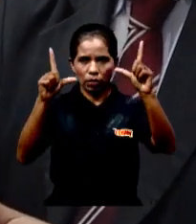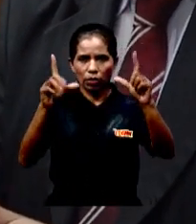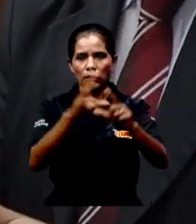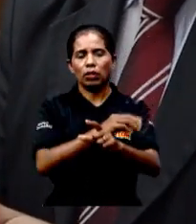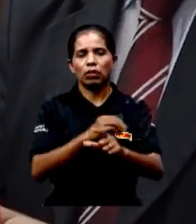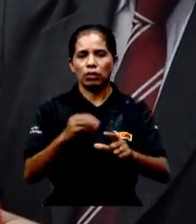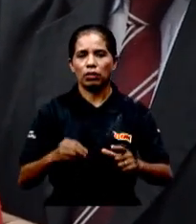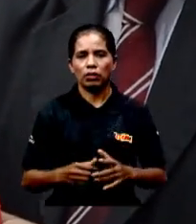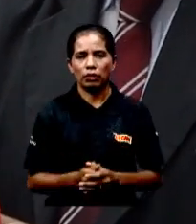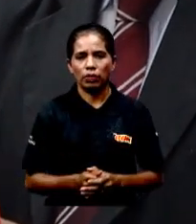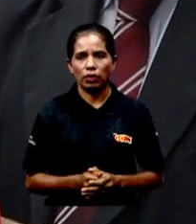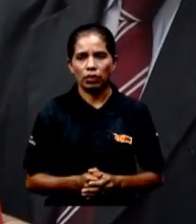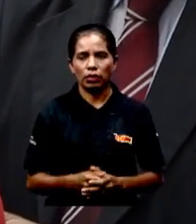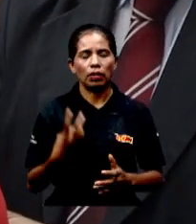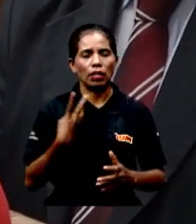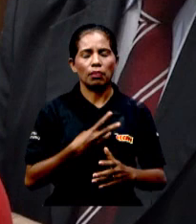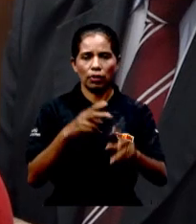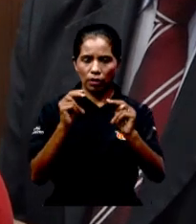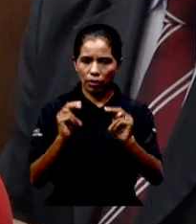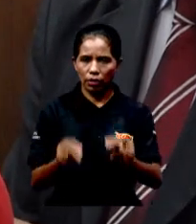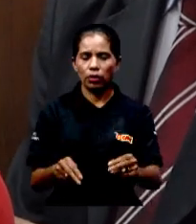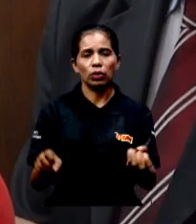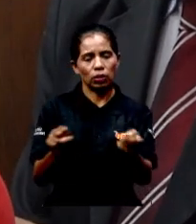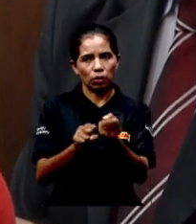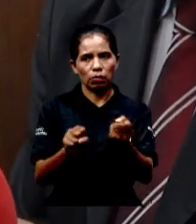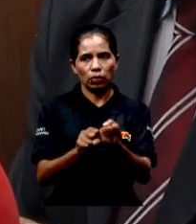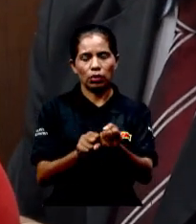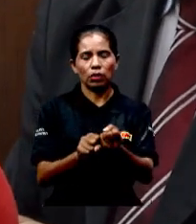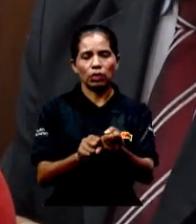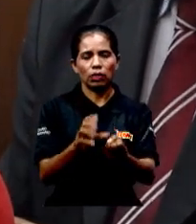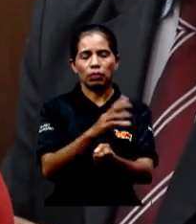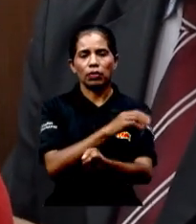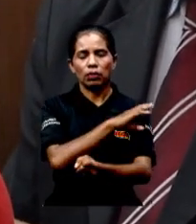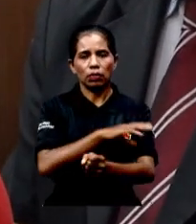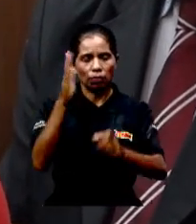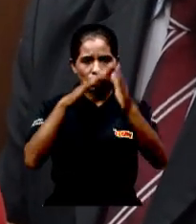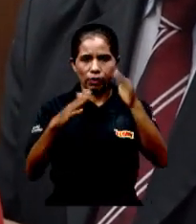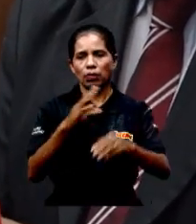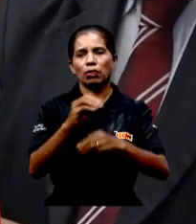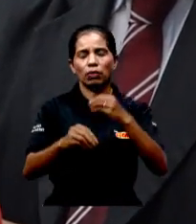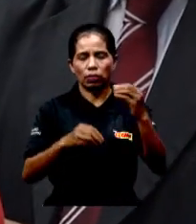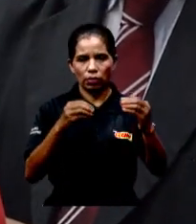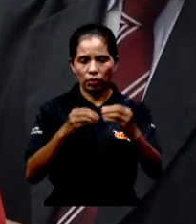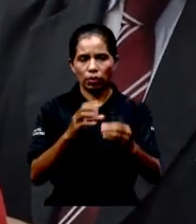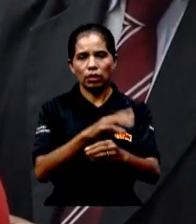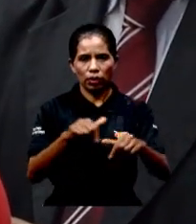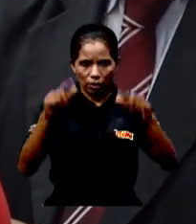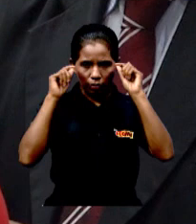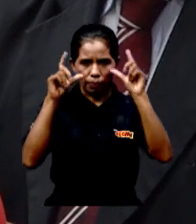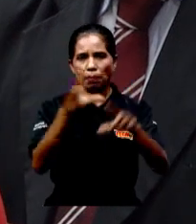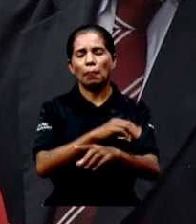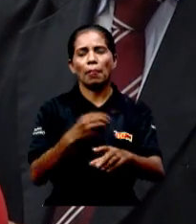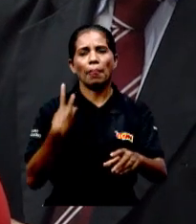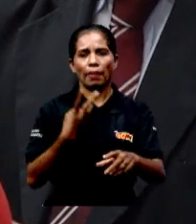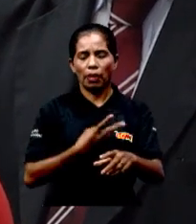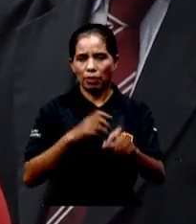that we can help improve the food security problem as well as the energy problem. And we would like